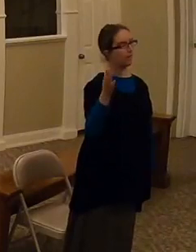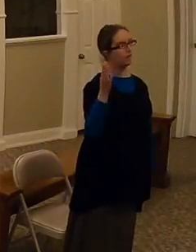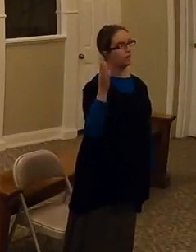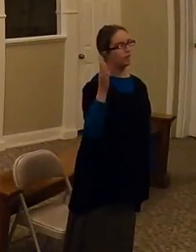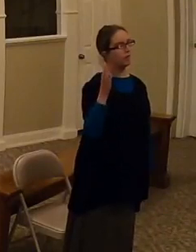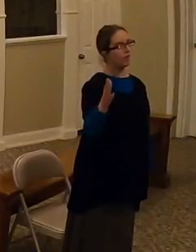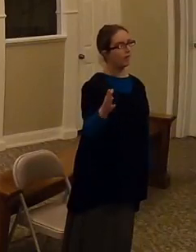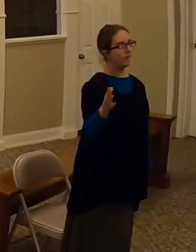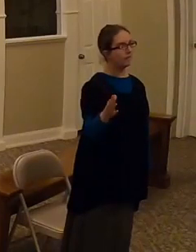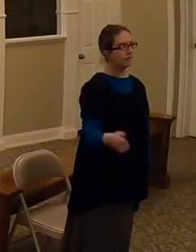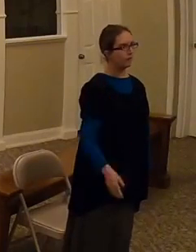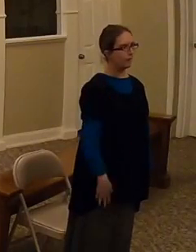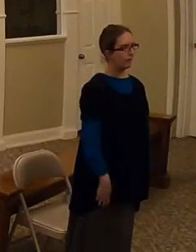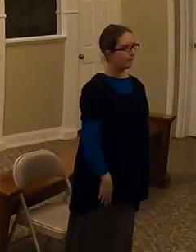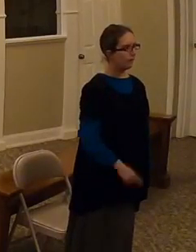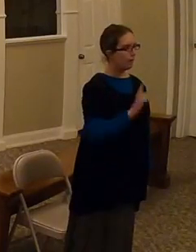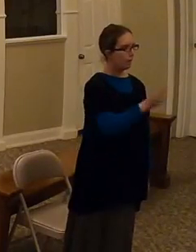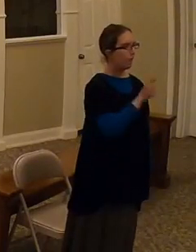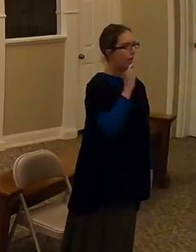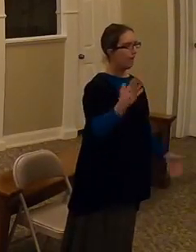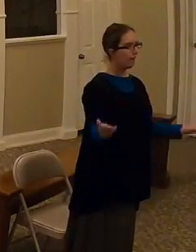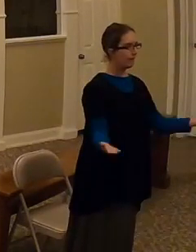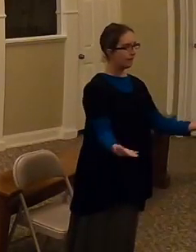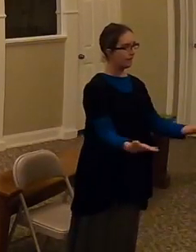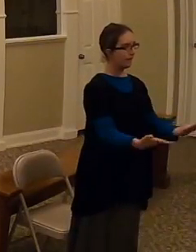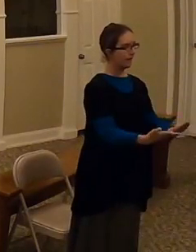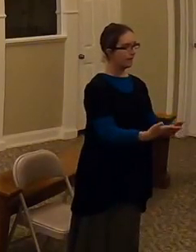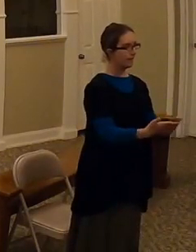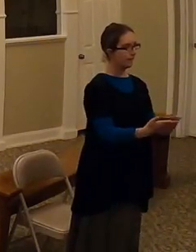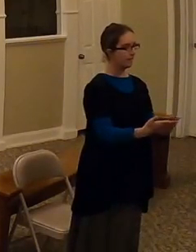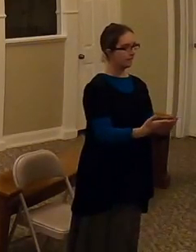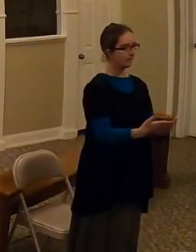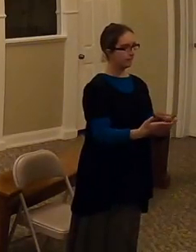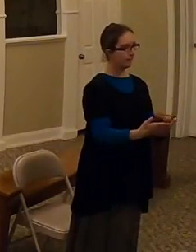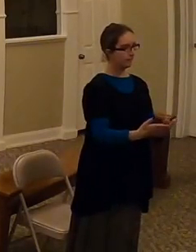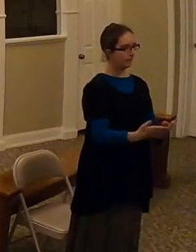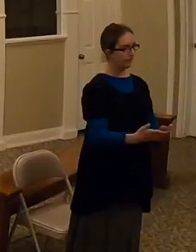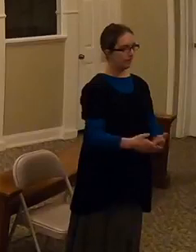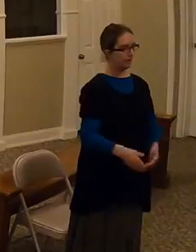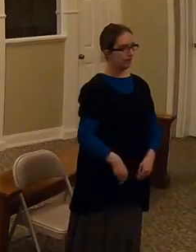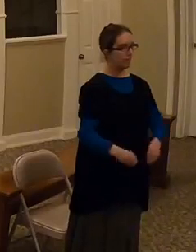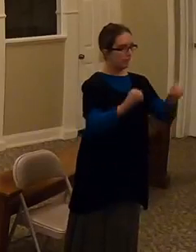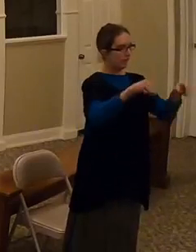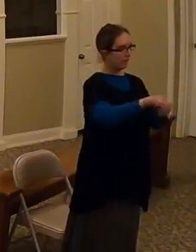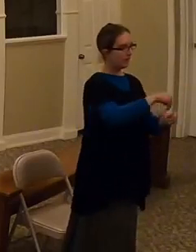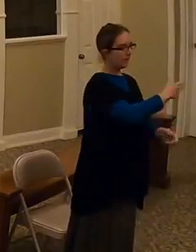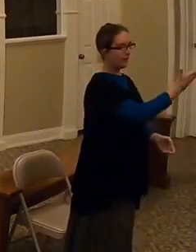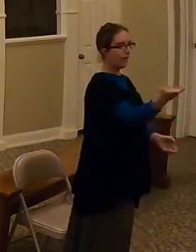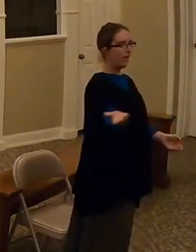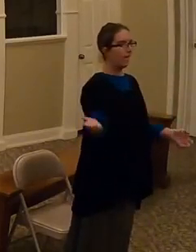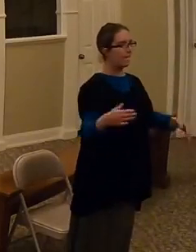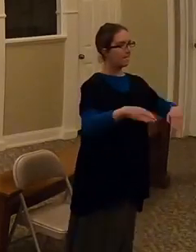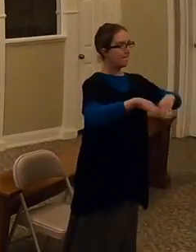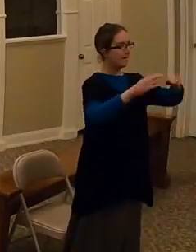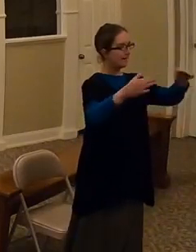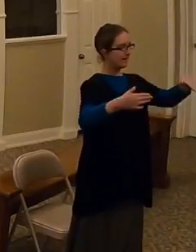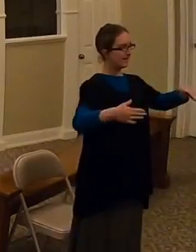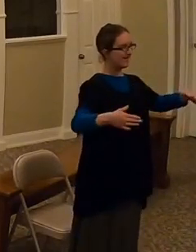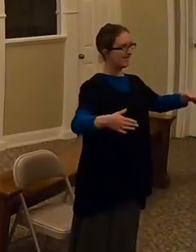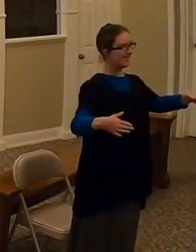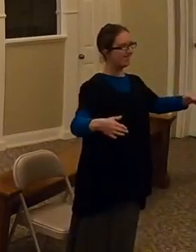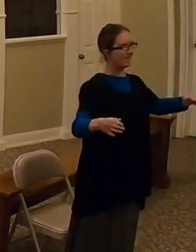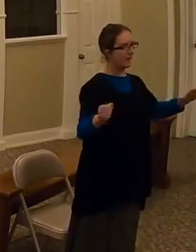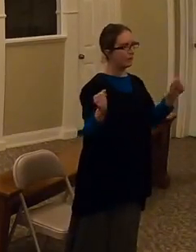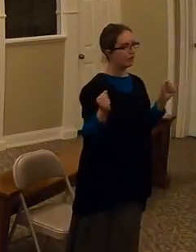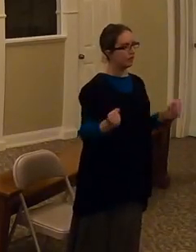Hallelujah, Jesus. Come on, praise His name. Praise His name tonight. My God, I love You,